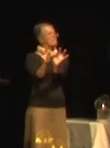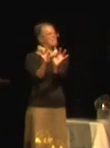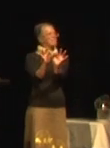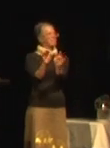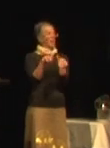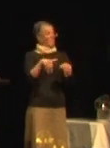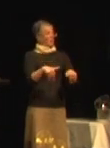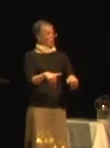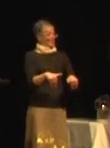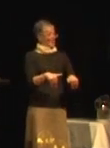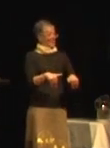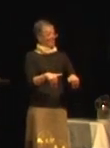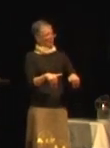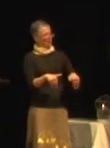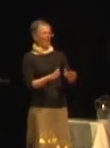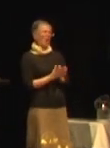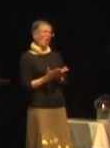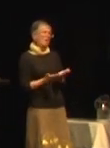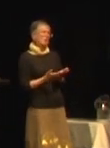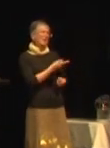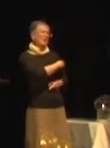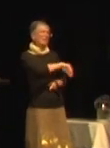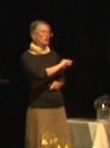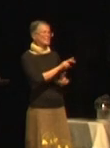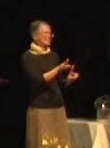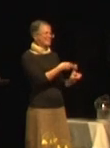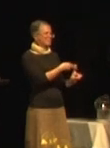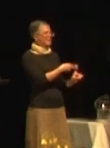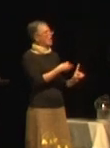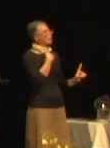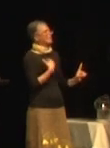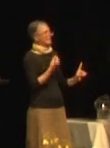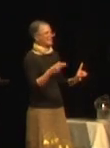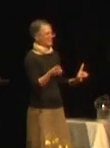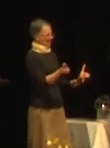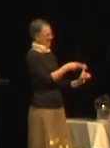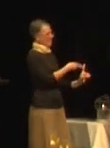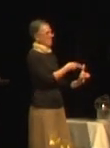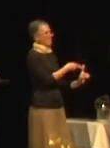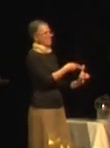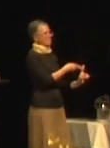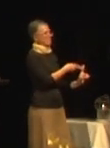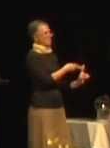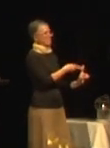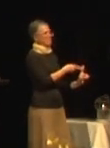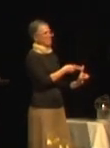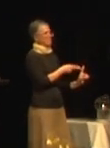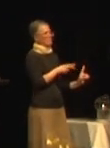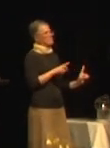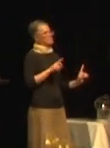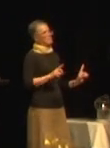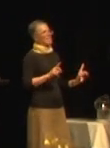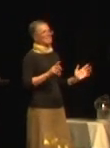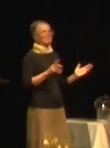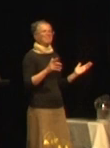contested. Library too, I suppose, though less so, but necessary. But we quickly move past that, and the relationship with the